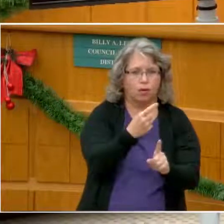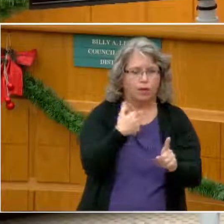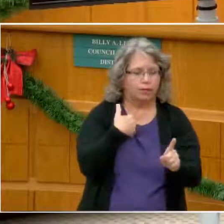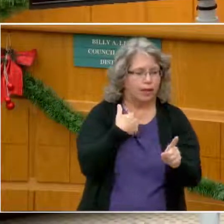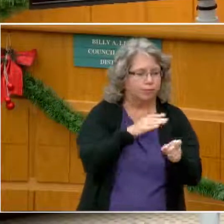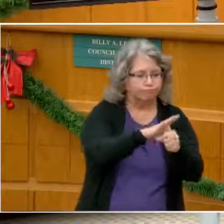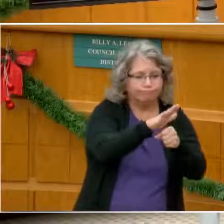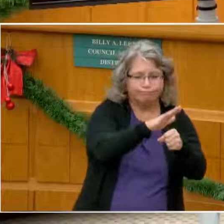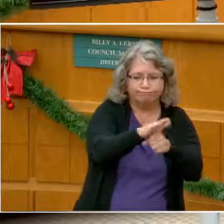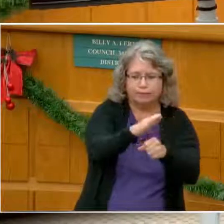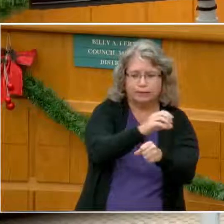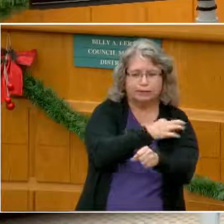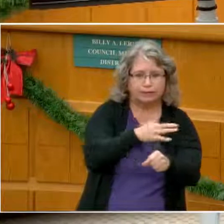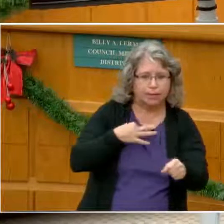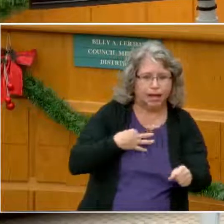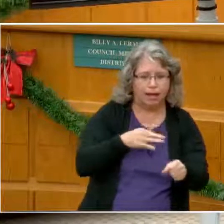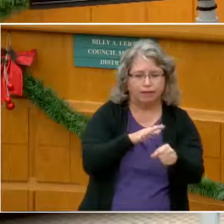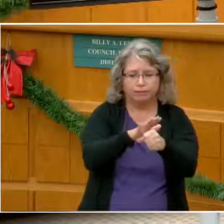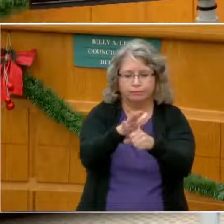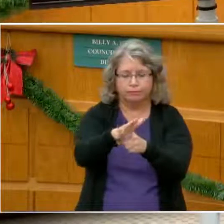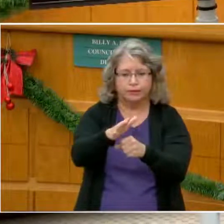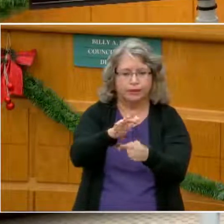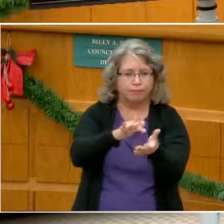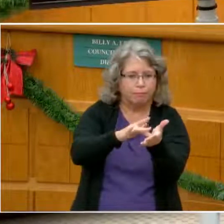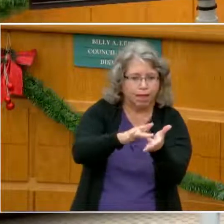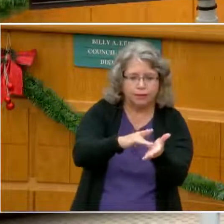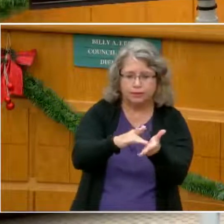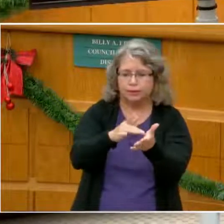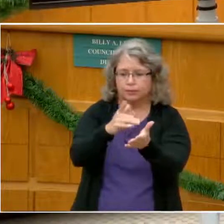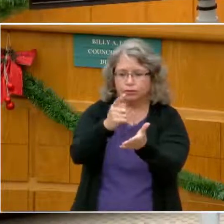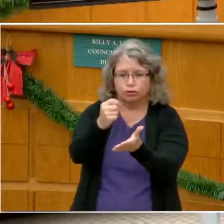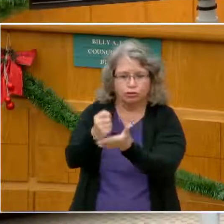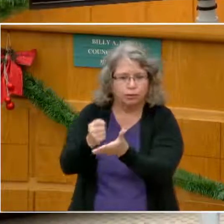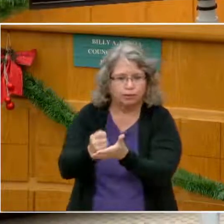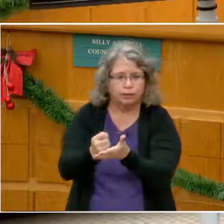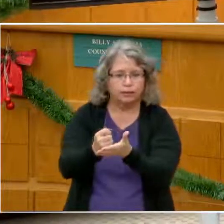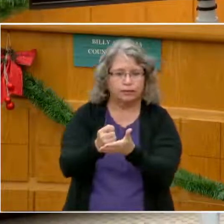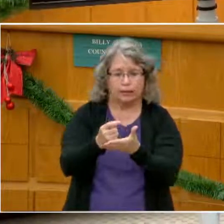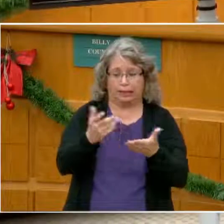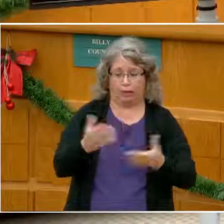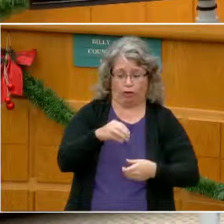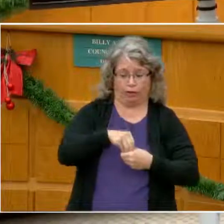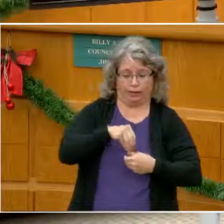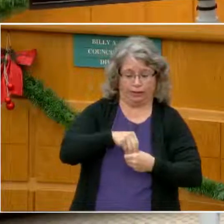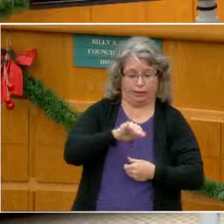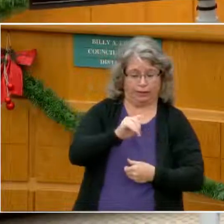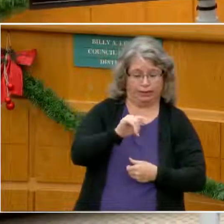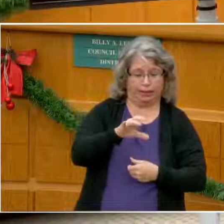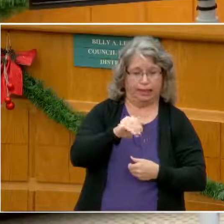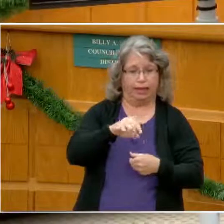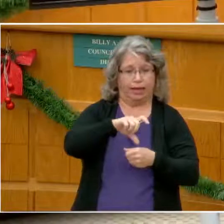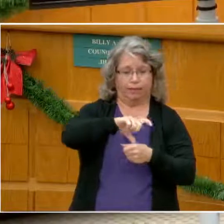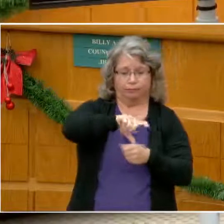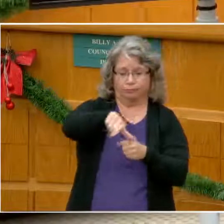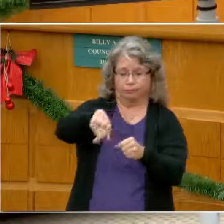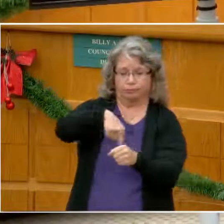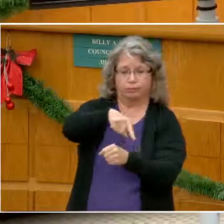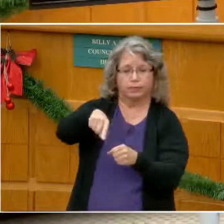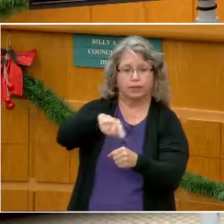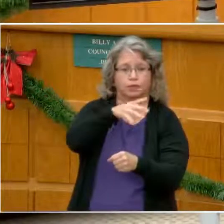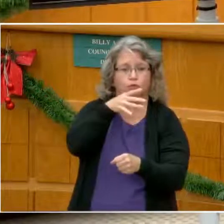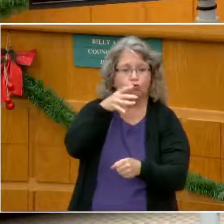right medications and treatment were available inside your city and outside your city limits as well in the